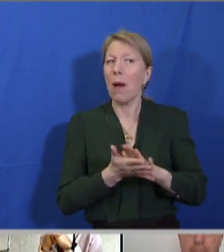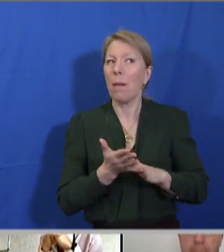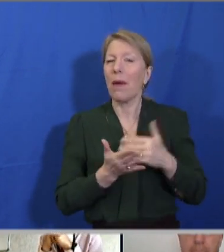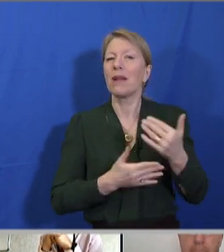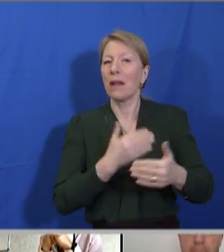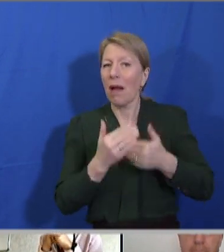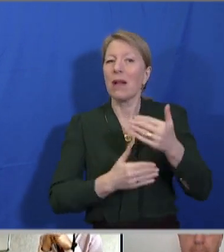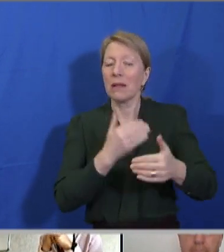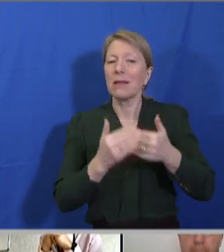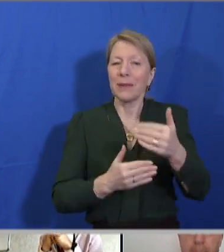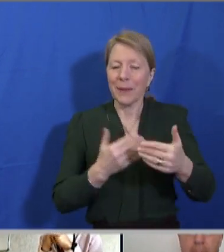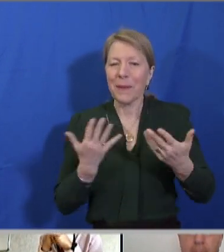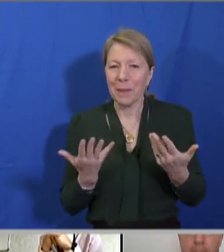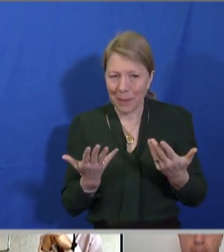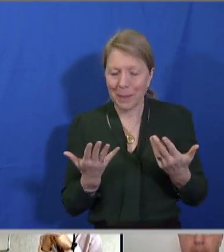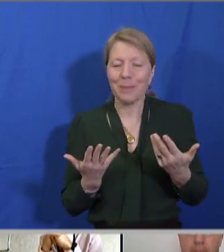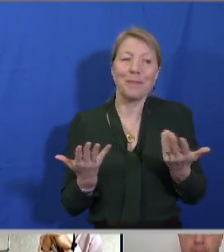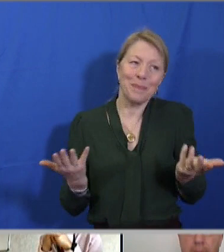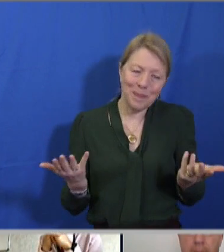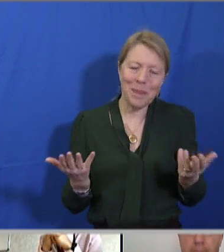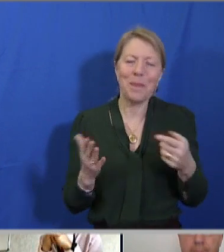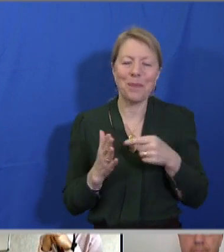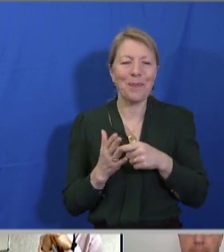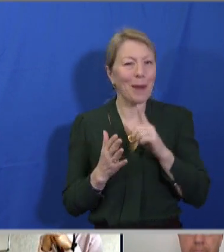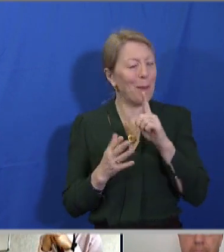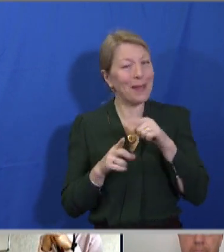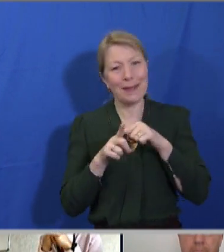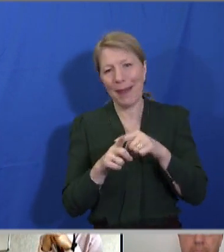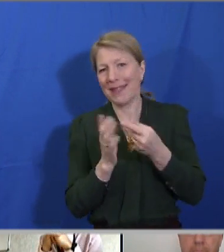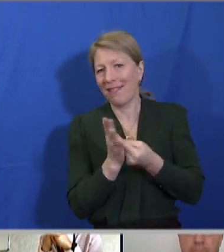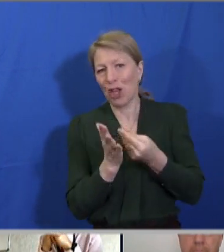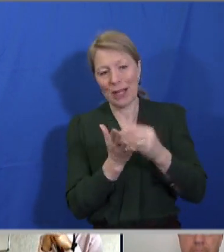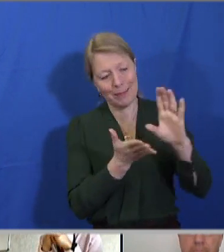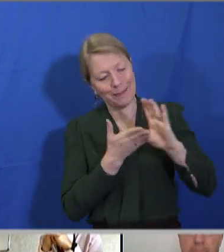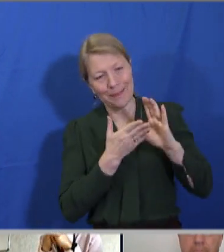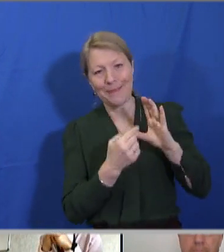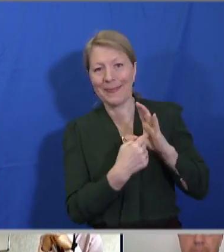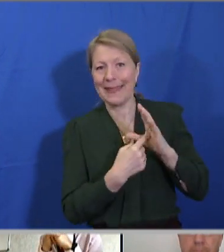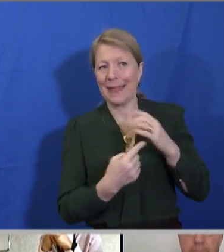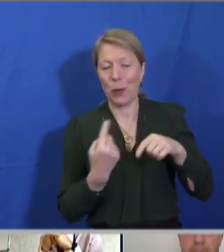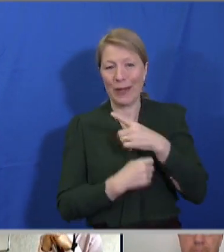what we can deliver on that will be subject to the budget and kind of wider funding position.